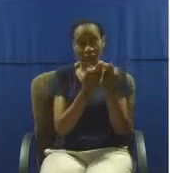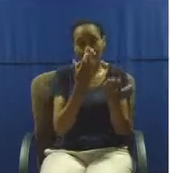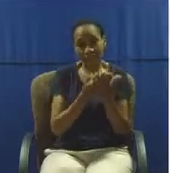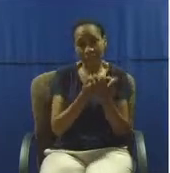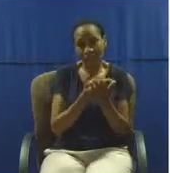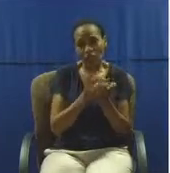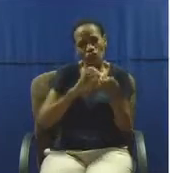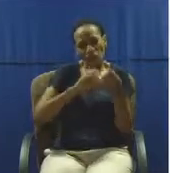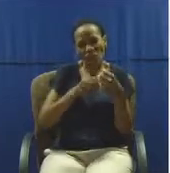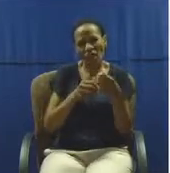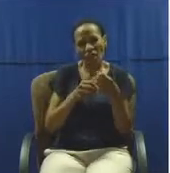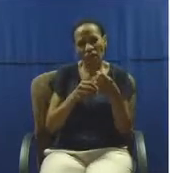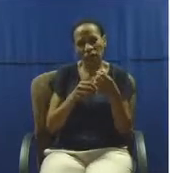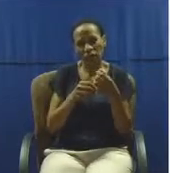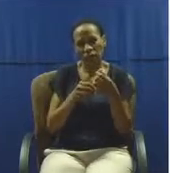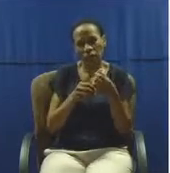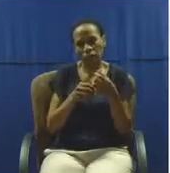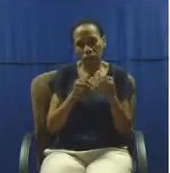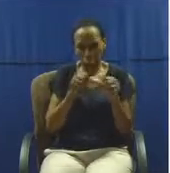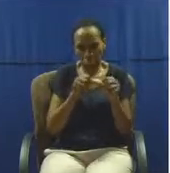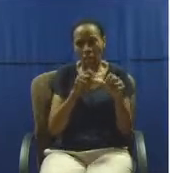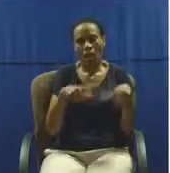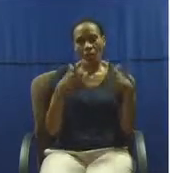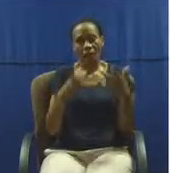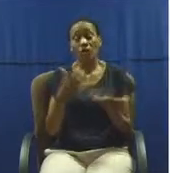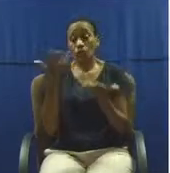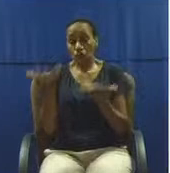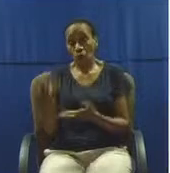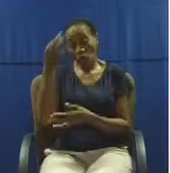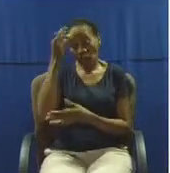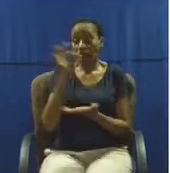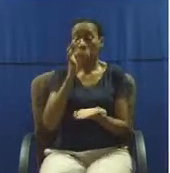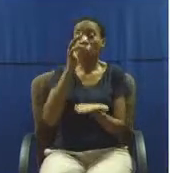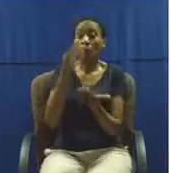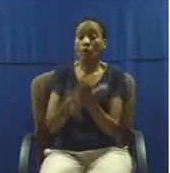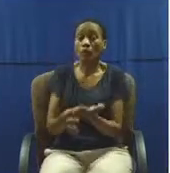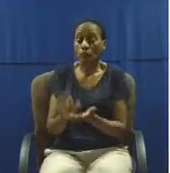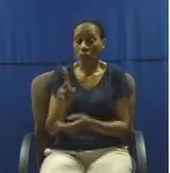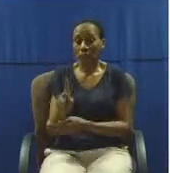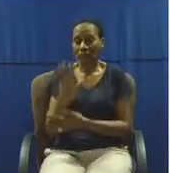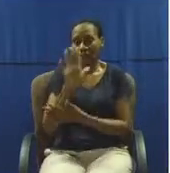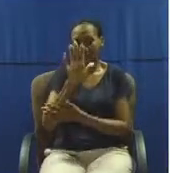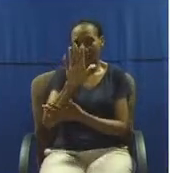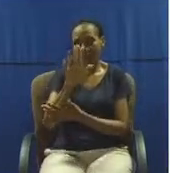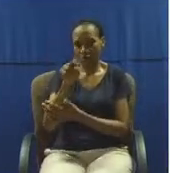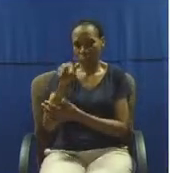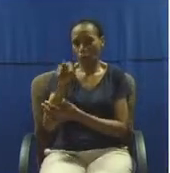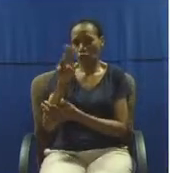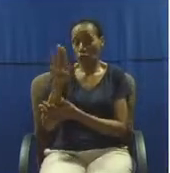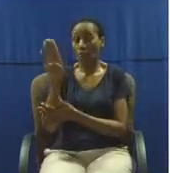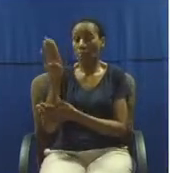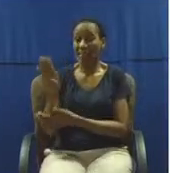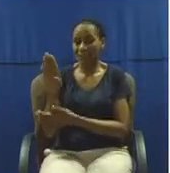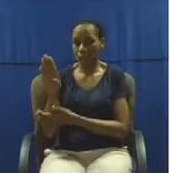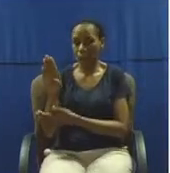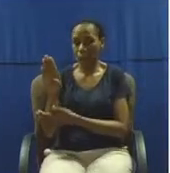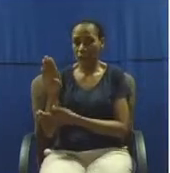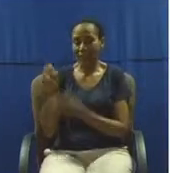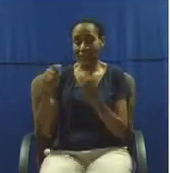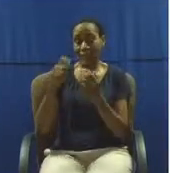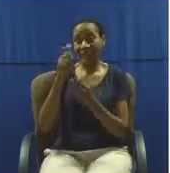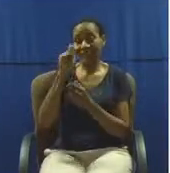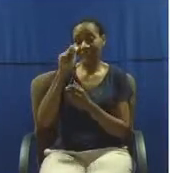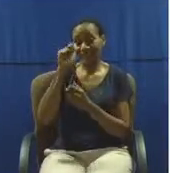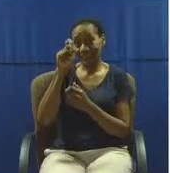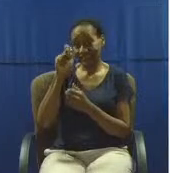improvement in revenue collection, government has proposed 5.2 billion in tax relief